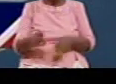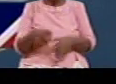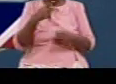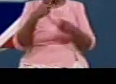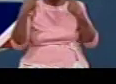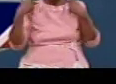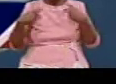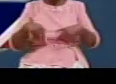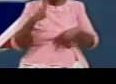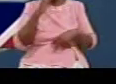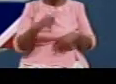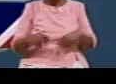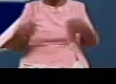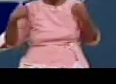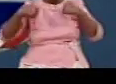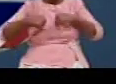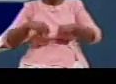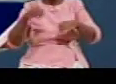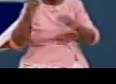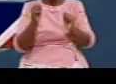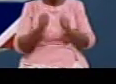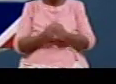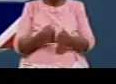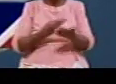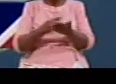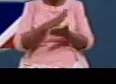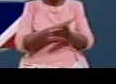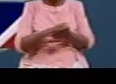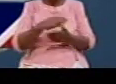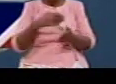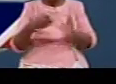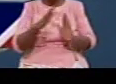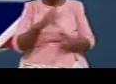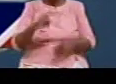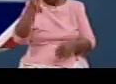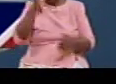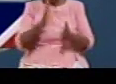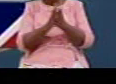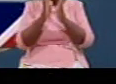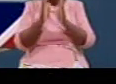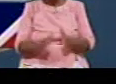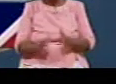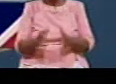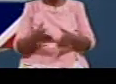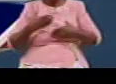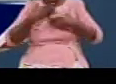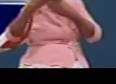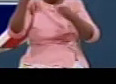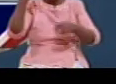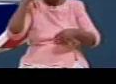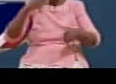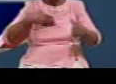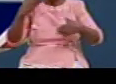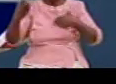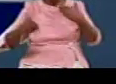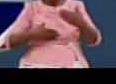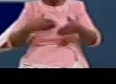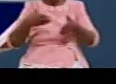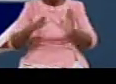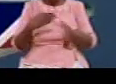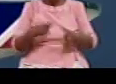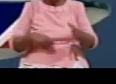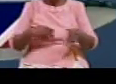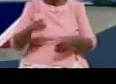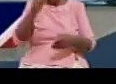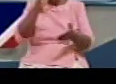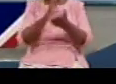and let thy sage shout for joy. Let the saints of God shout for joy. And